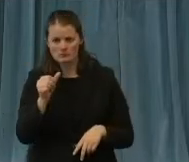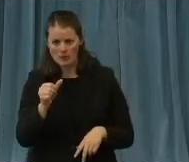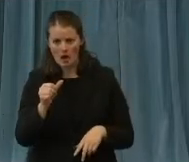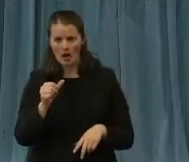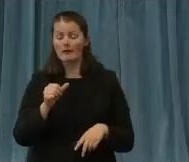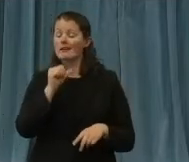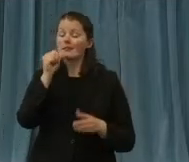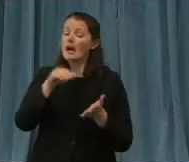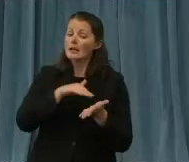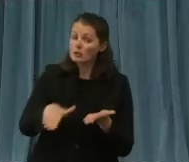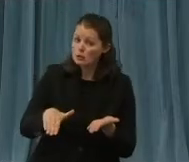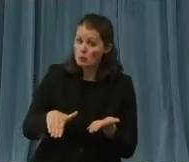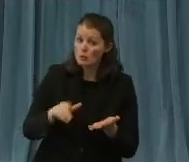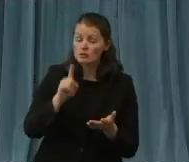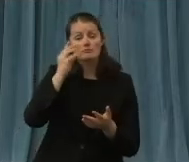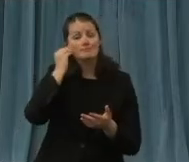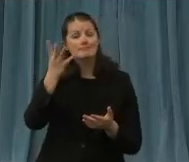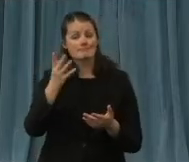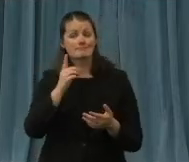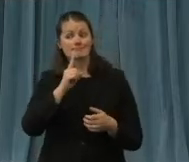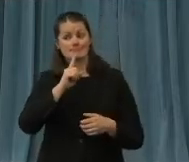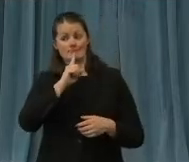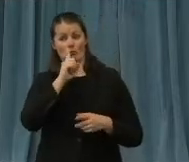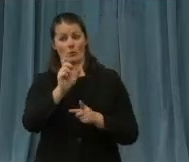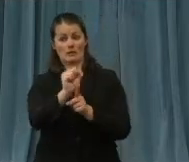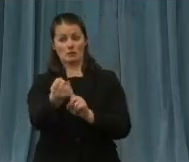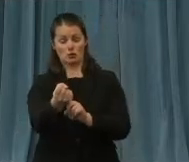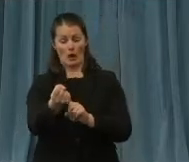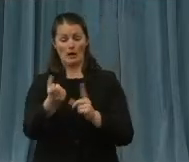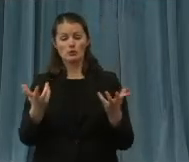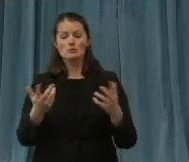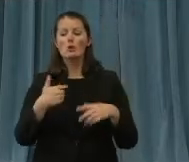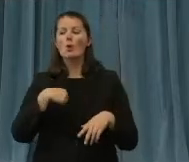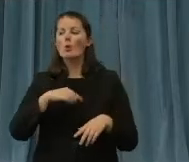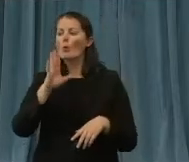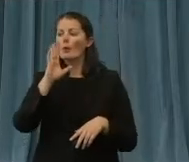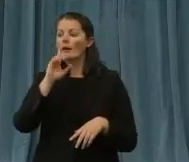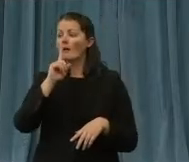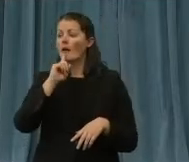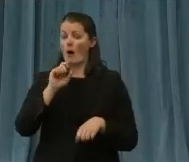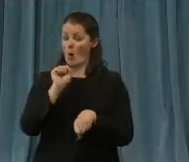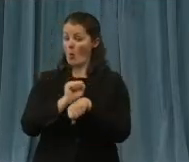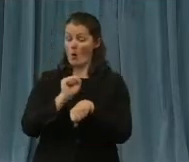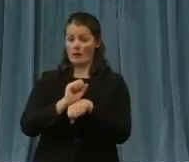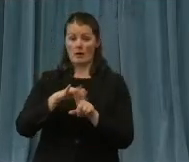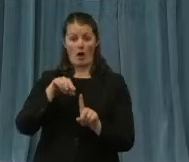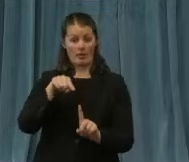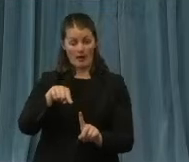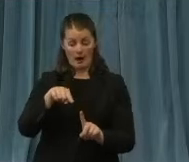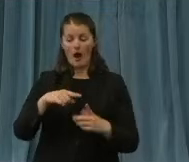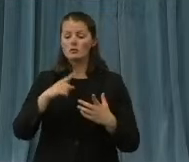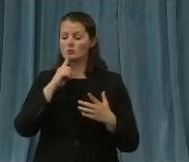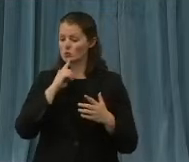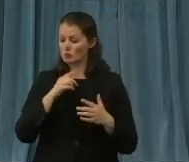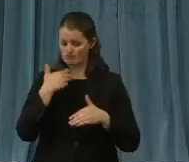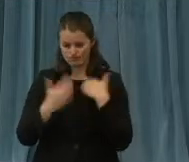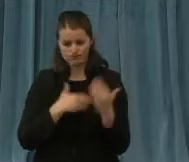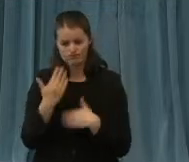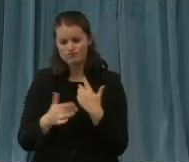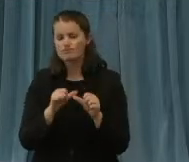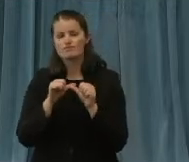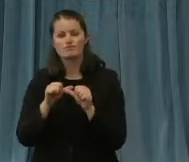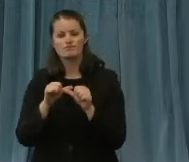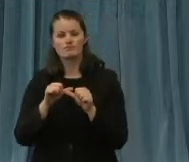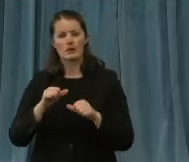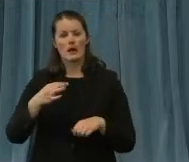be retroactive to the date you were eligible, so that we'll get all the money. Okay, and I'm sorry about that last question, Brianna Erickson, Las Vegas